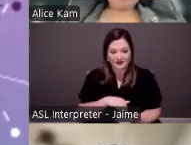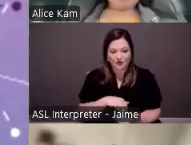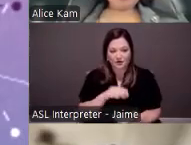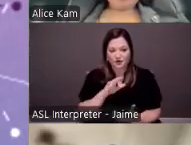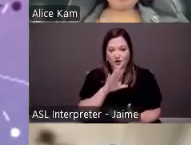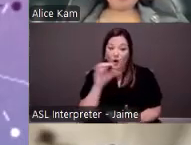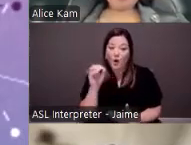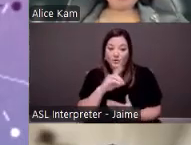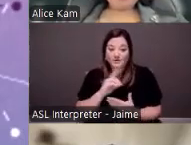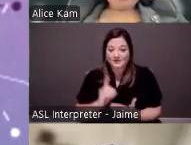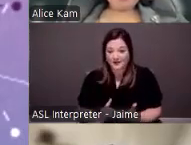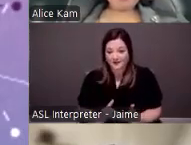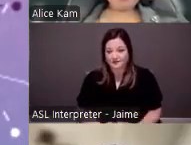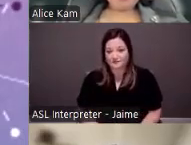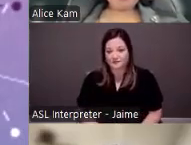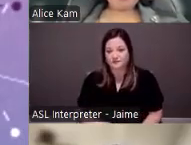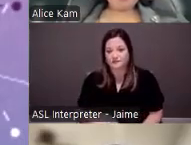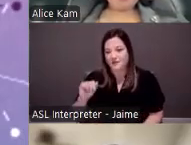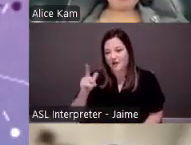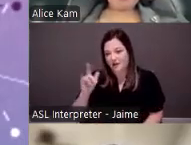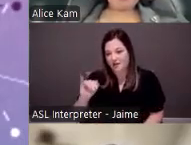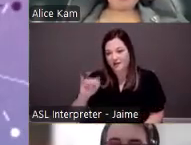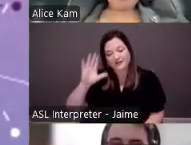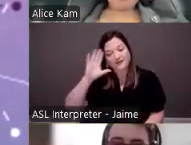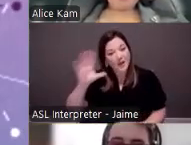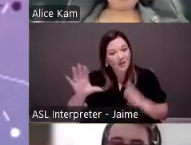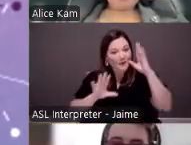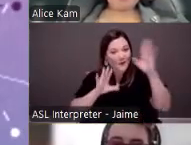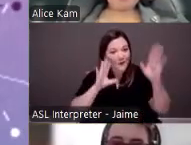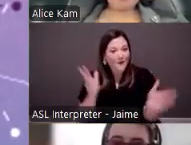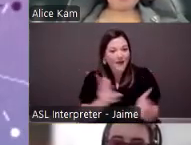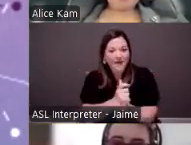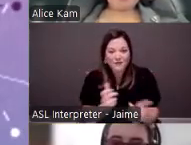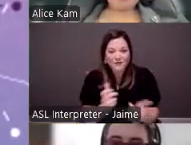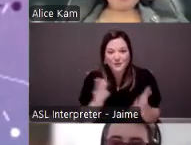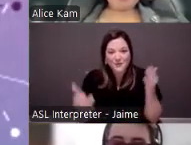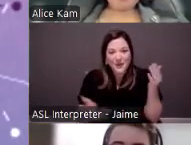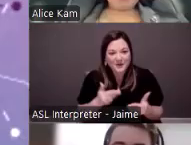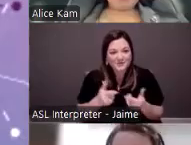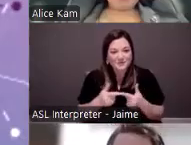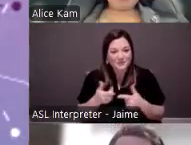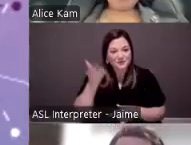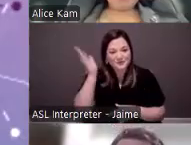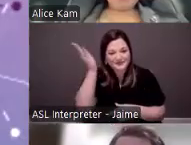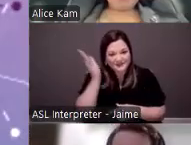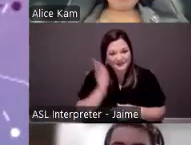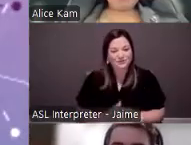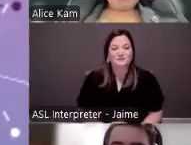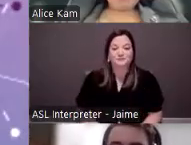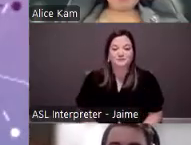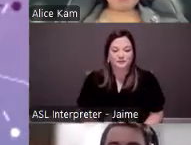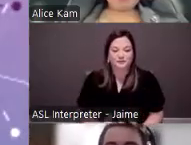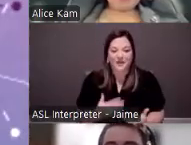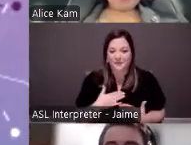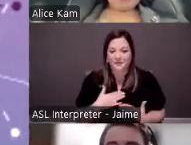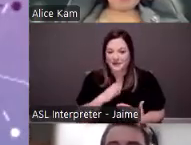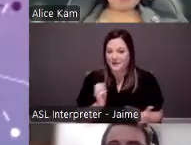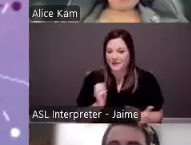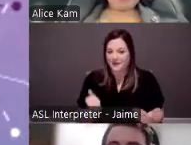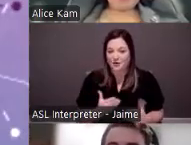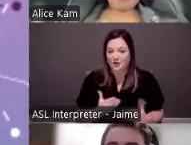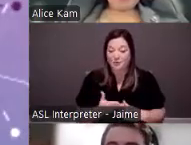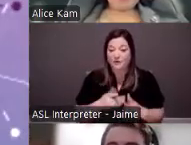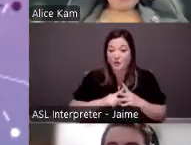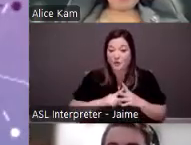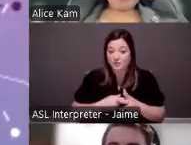All right. Hello, everyone, and welcome to our presentation. We're very glad to be here. Before we start, I just wanted to do a